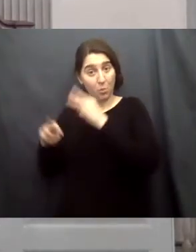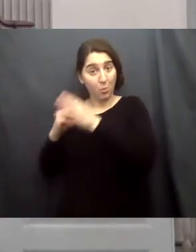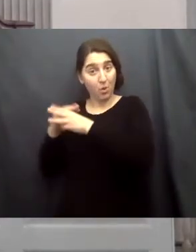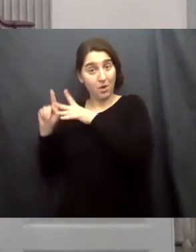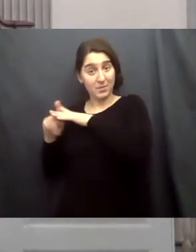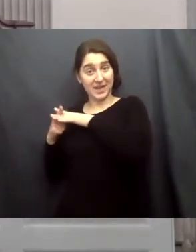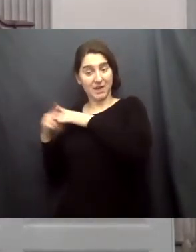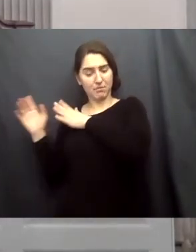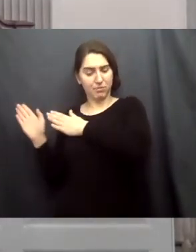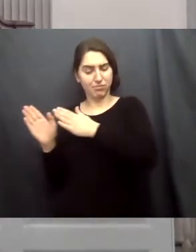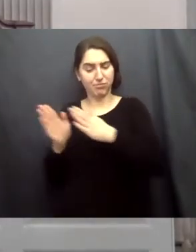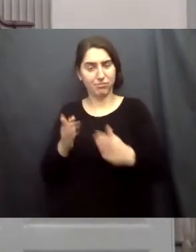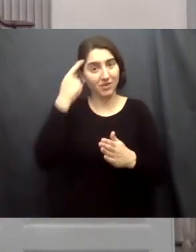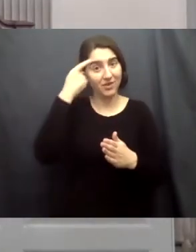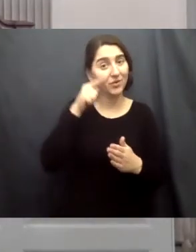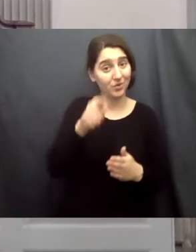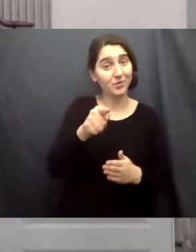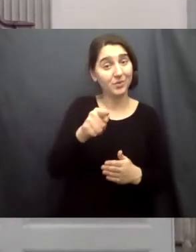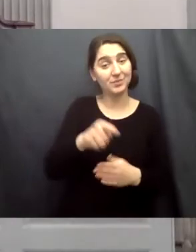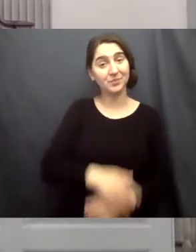the beginning of the world.